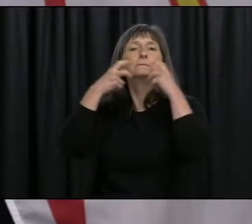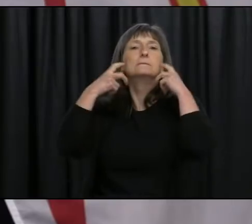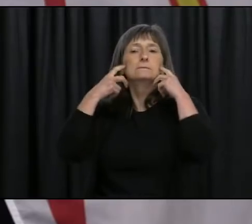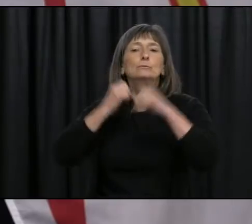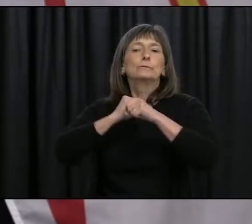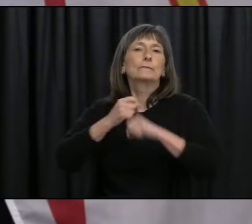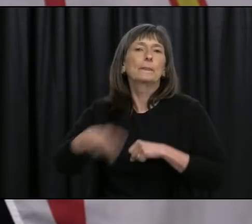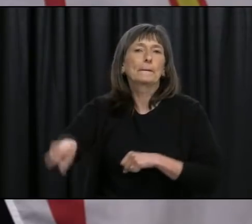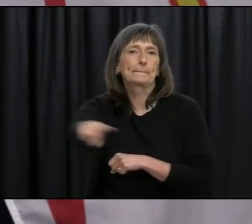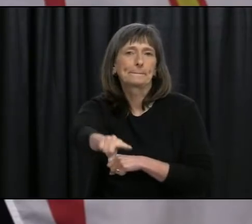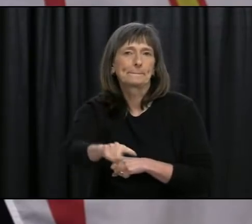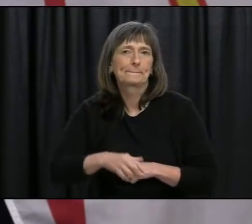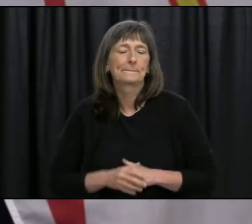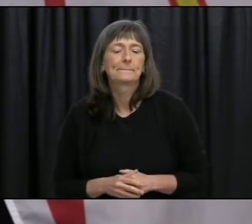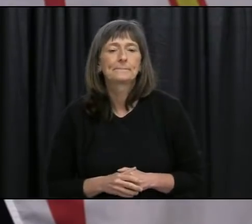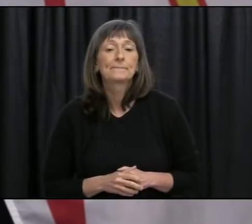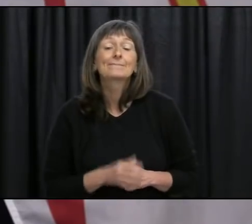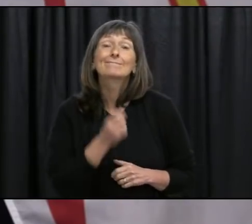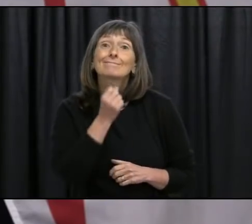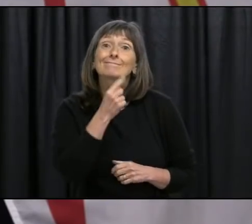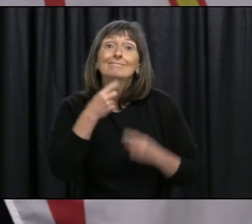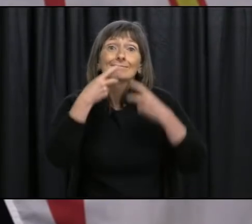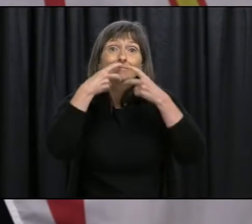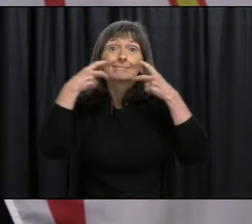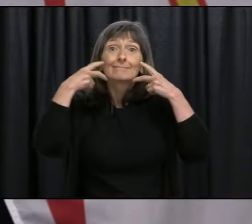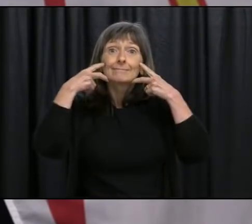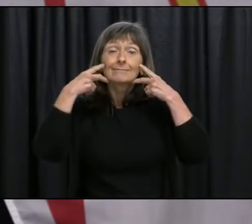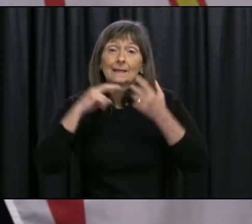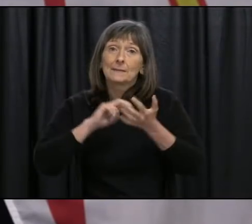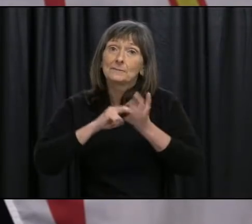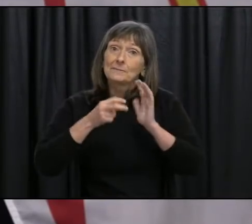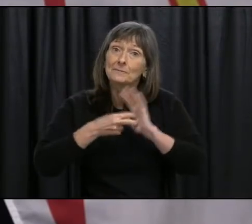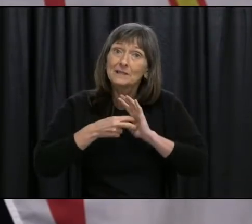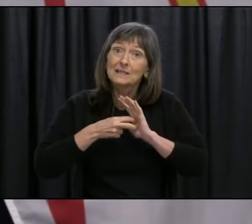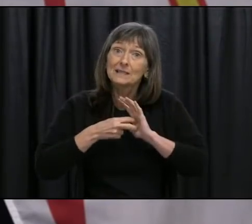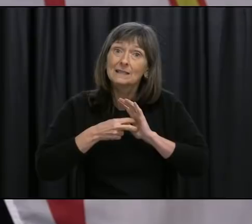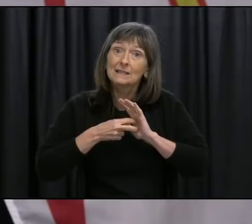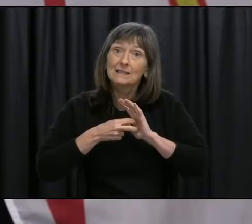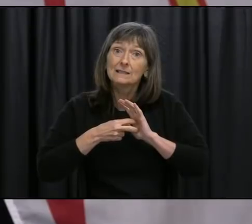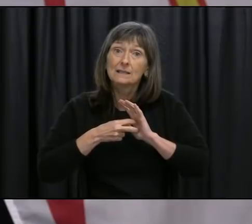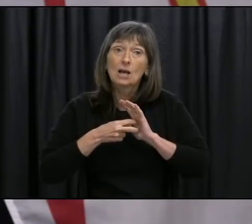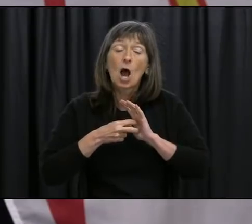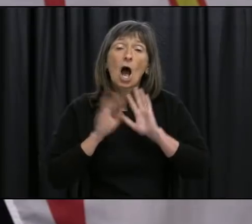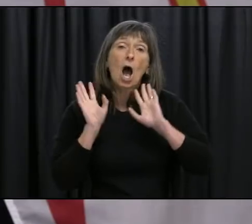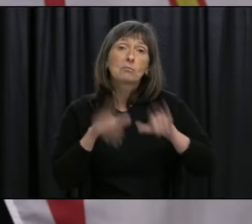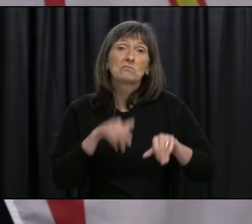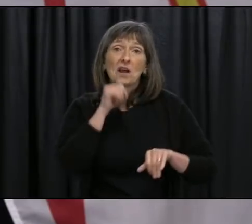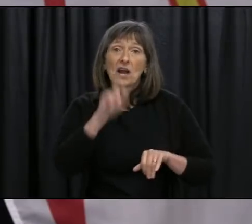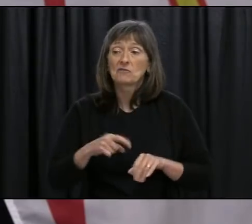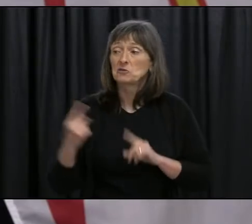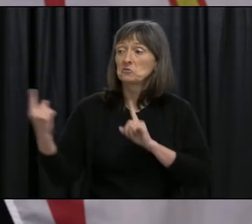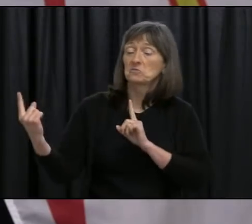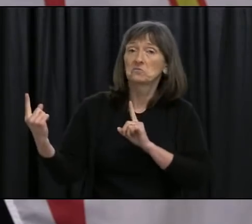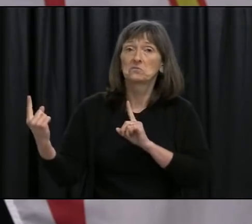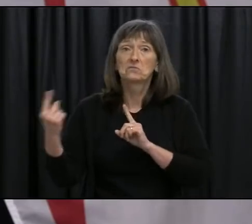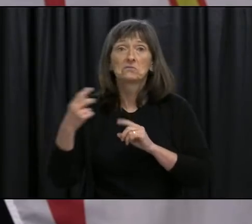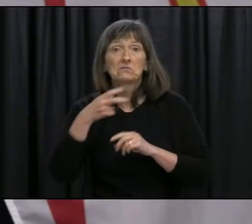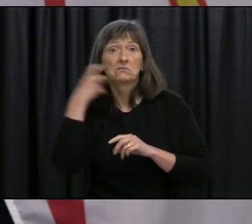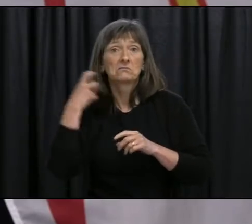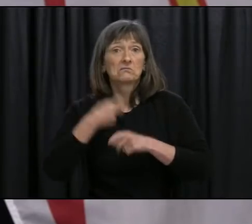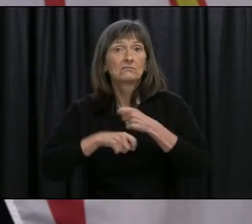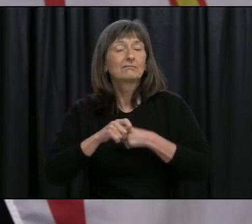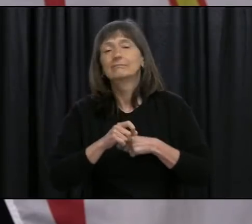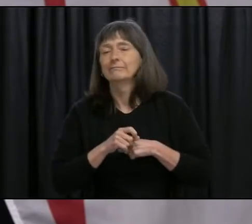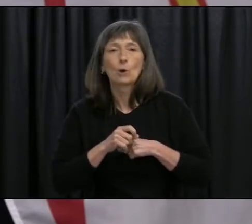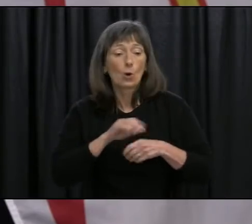Please keep in mind, though, that wearing a face mask does not replace in any way the need to maintain a safe physical distance or practice good